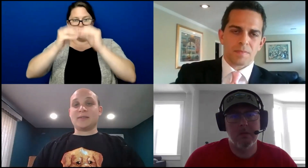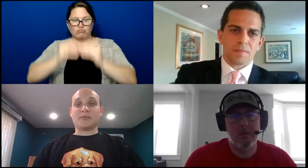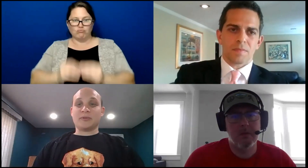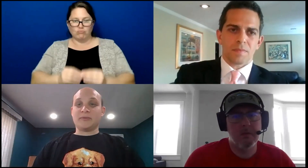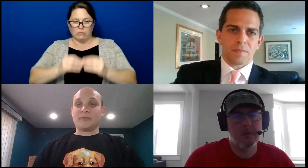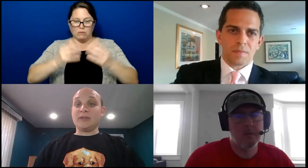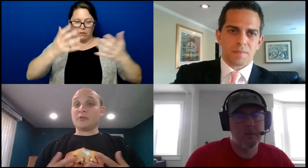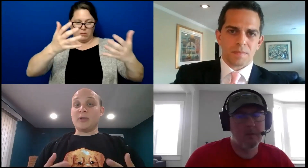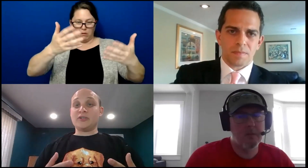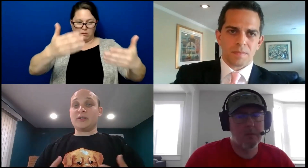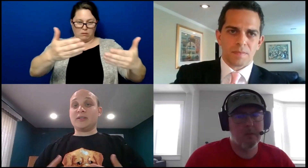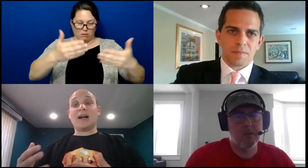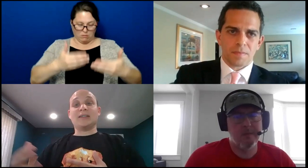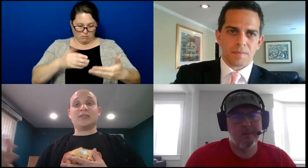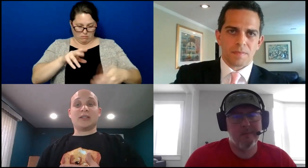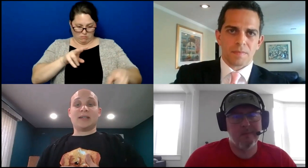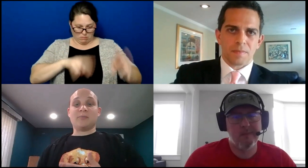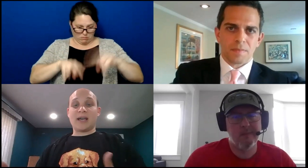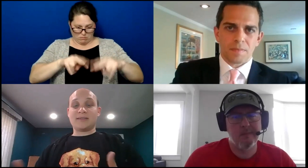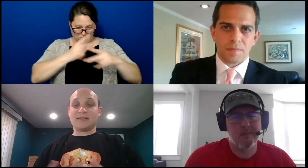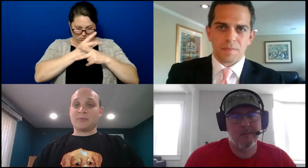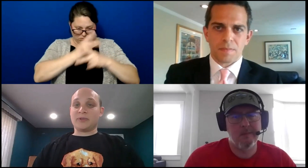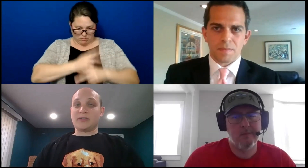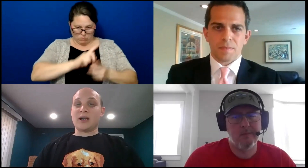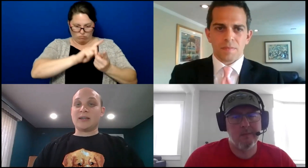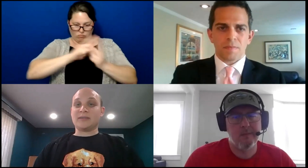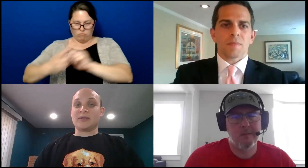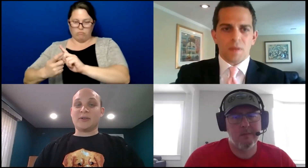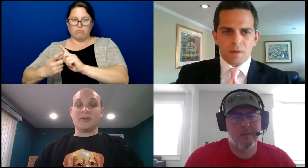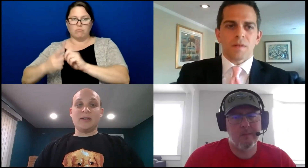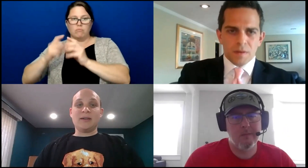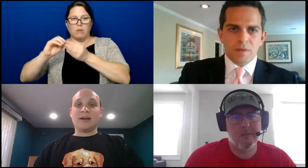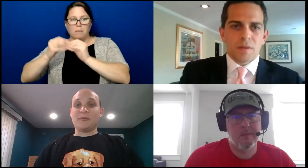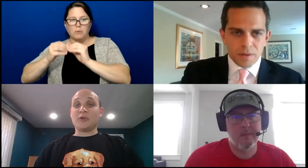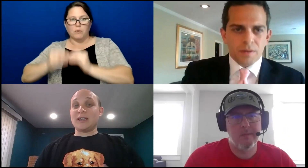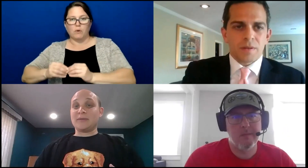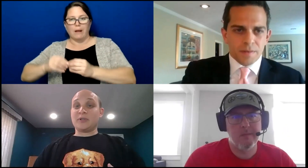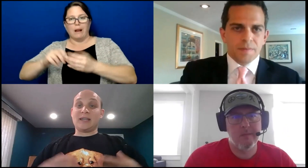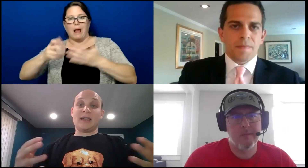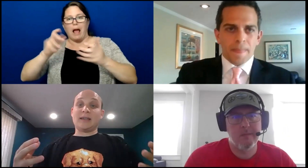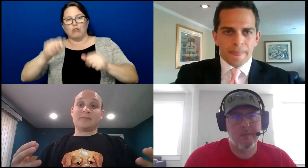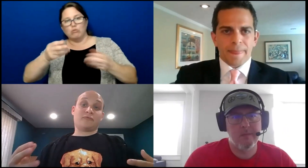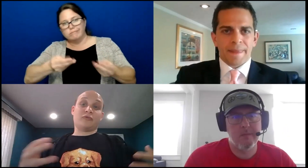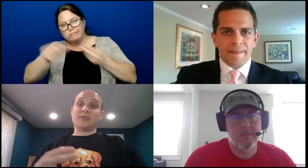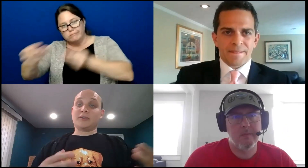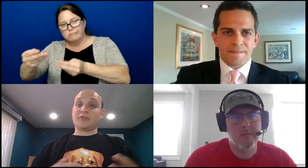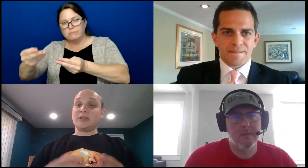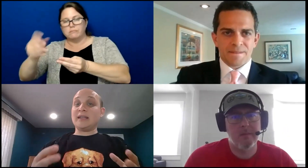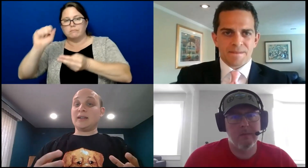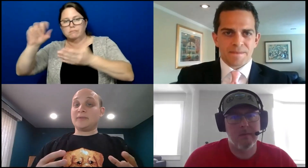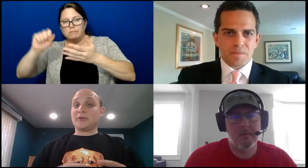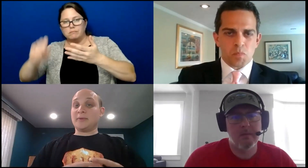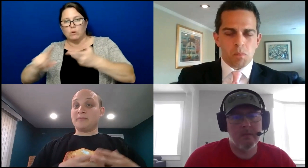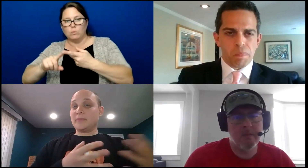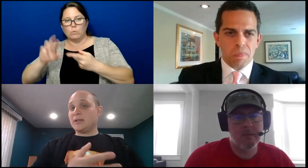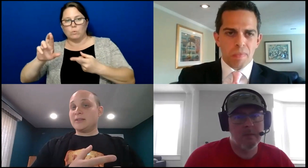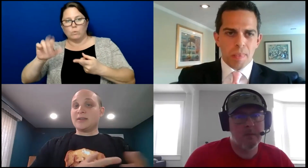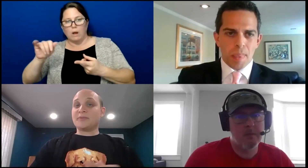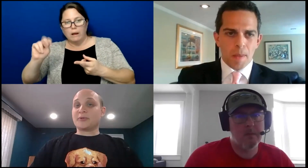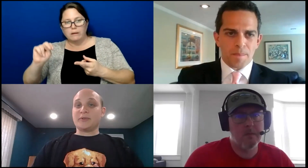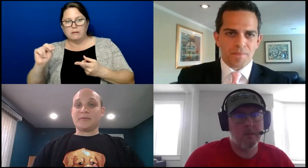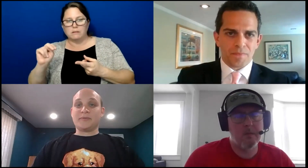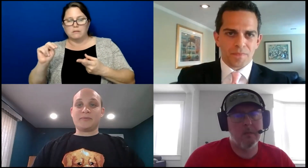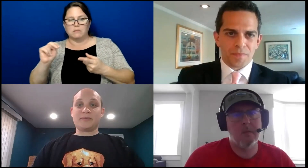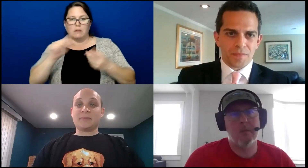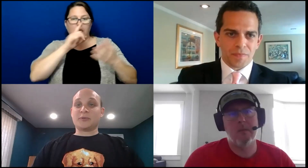that into some sort of information and knowledge that I can pass to someone like Ryan. So when I get research and data from